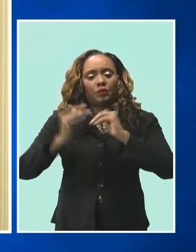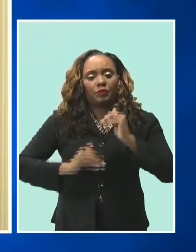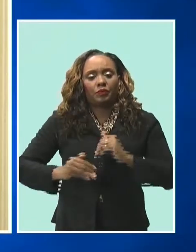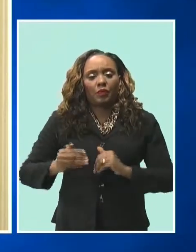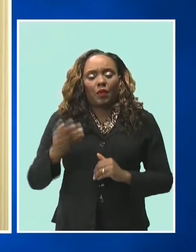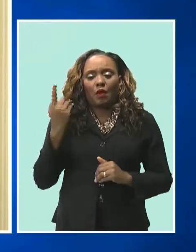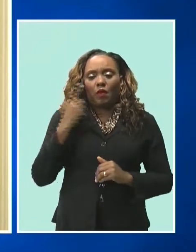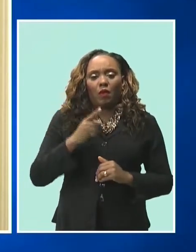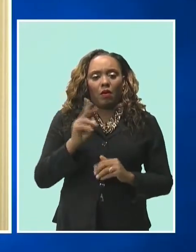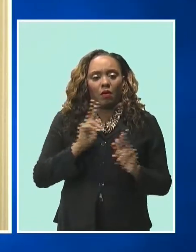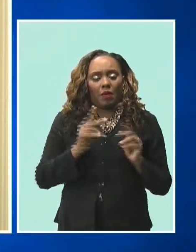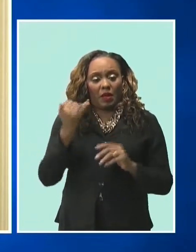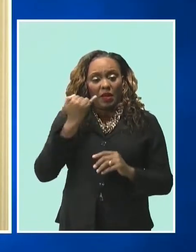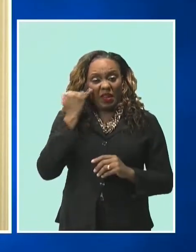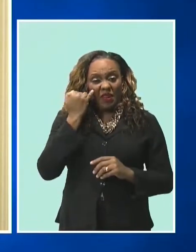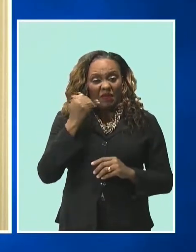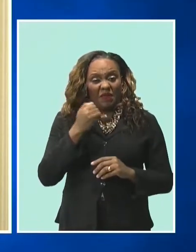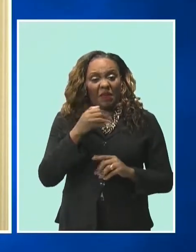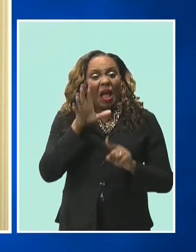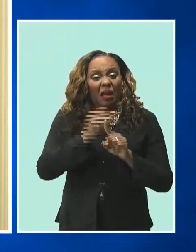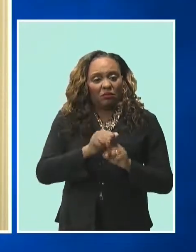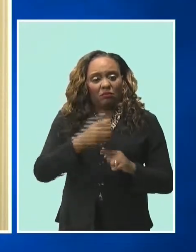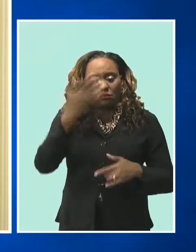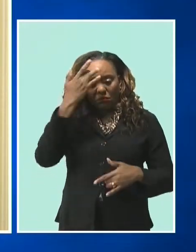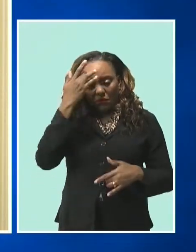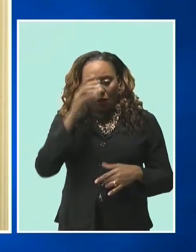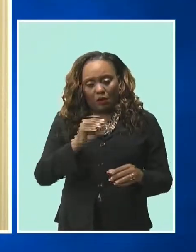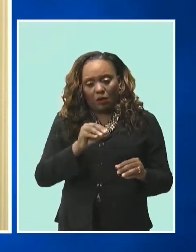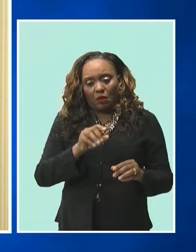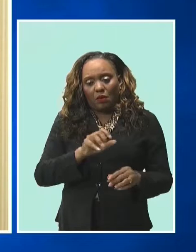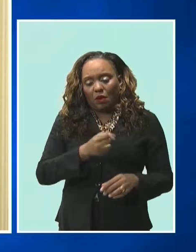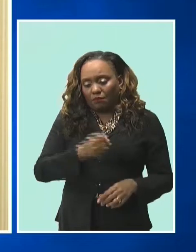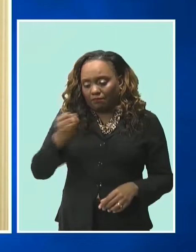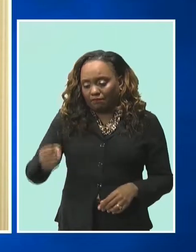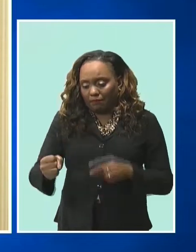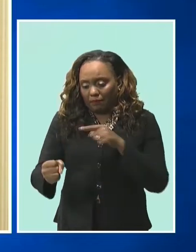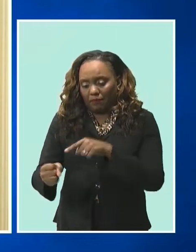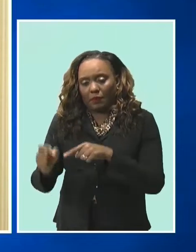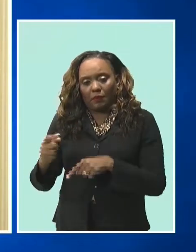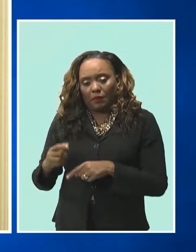quarantine facility. But most importantly, a